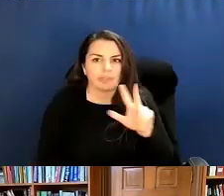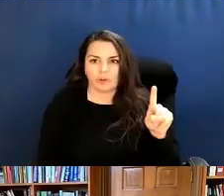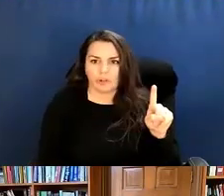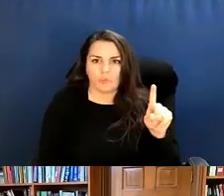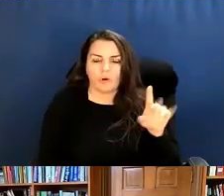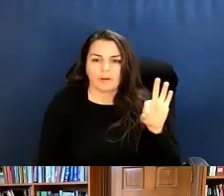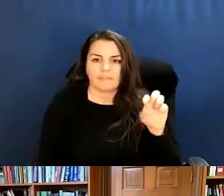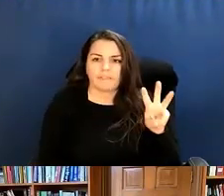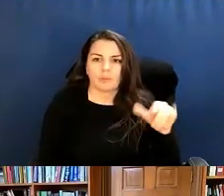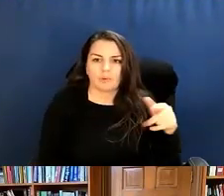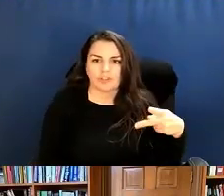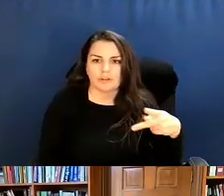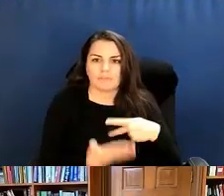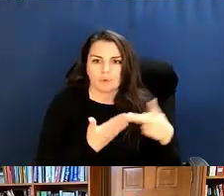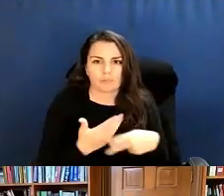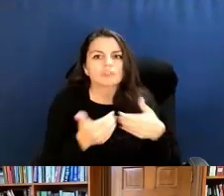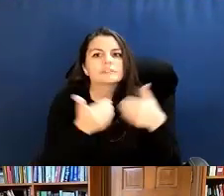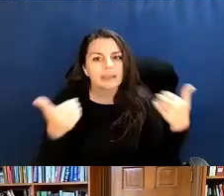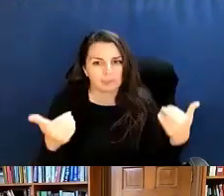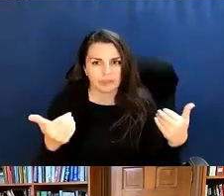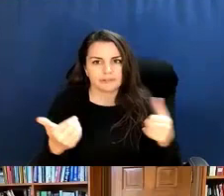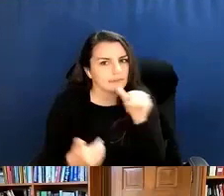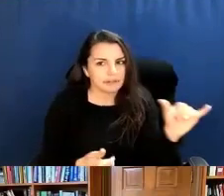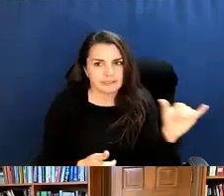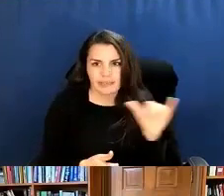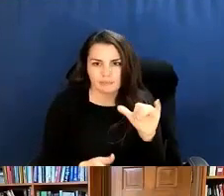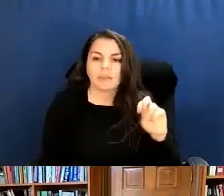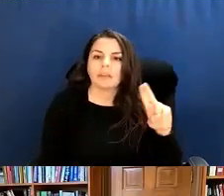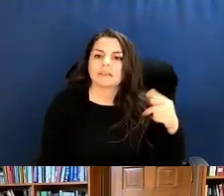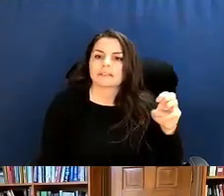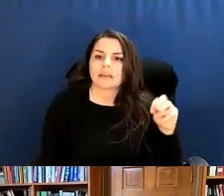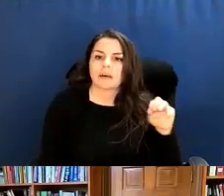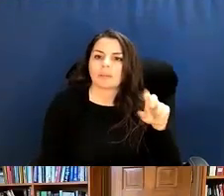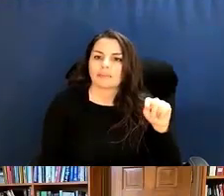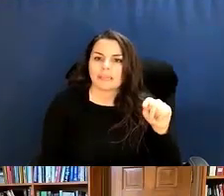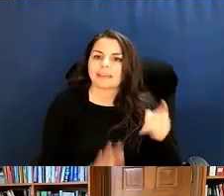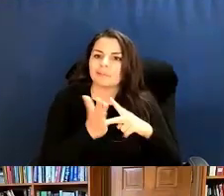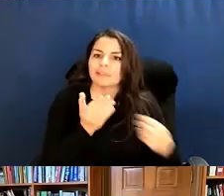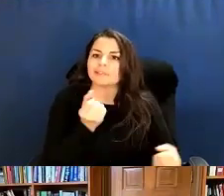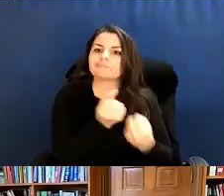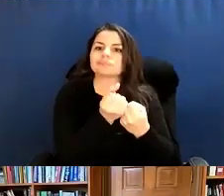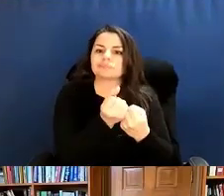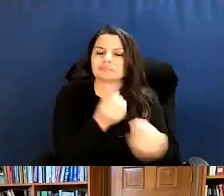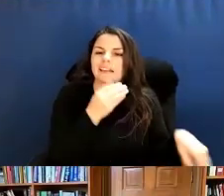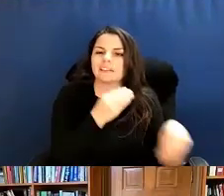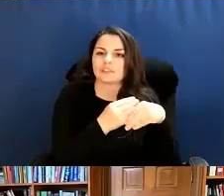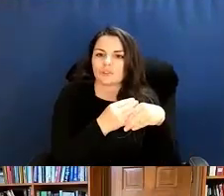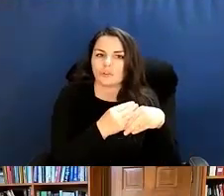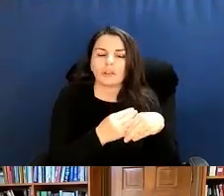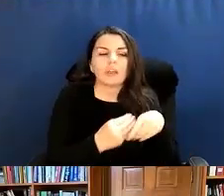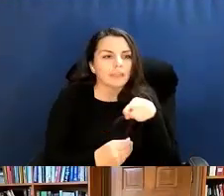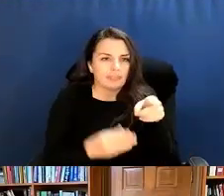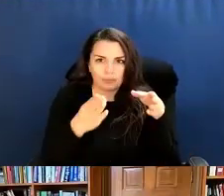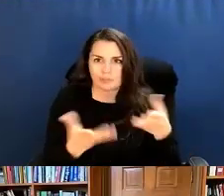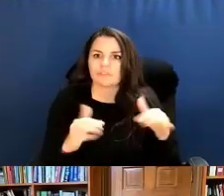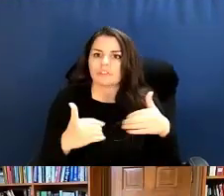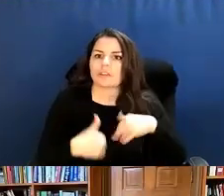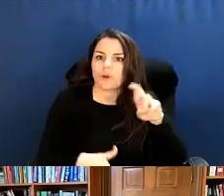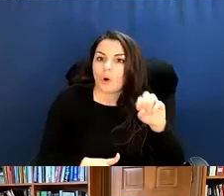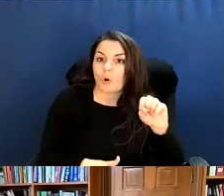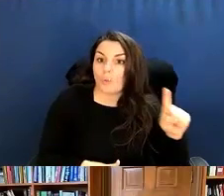for each trainee, you can't rebudget that. You've got to show that on your FFR as